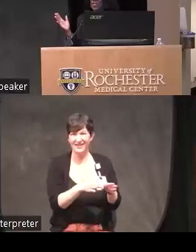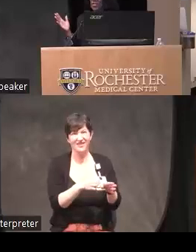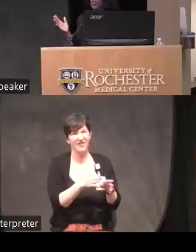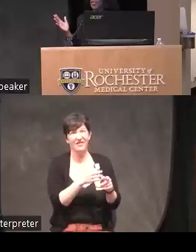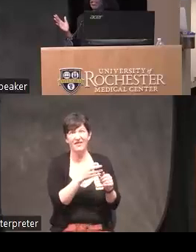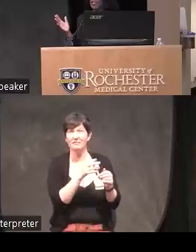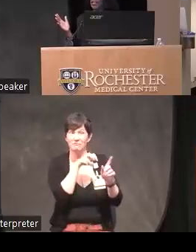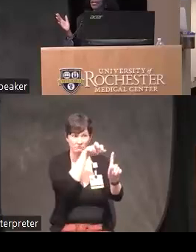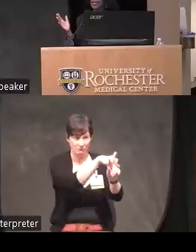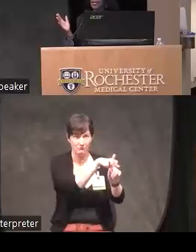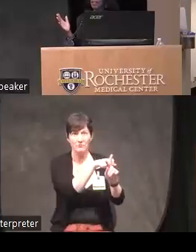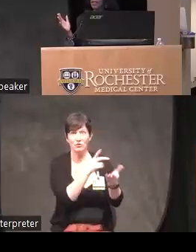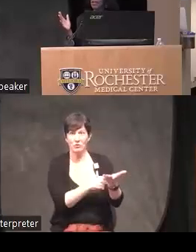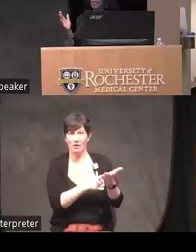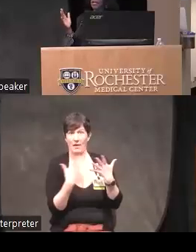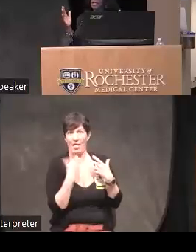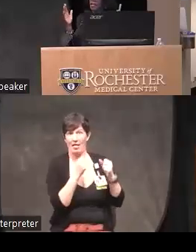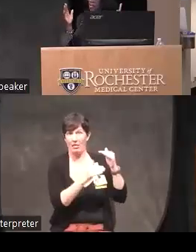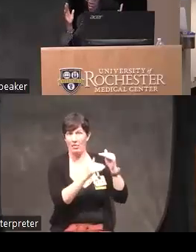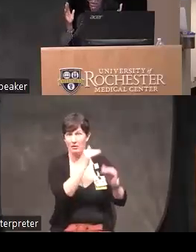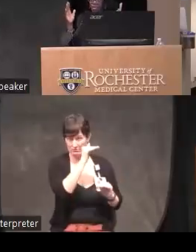health disparities,